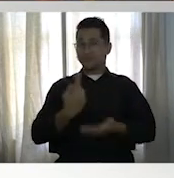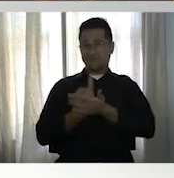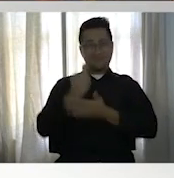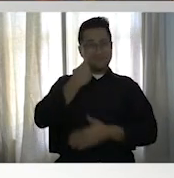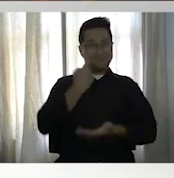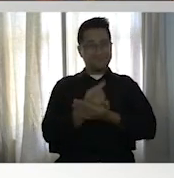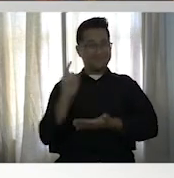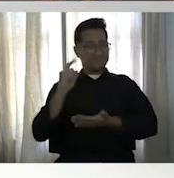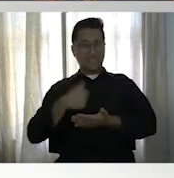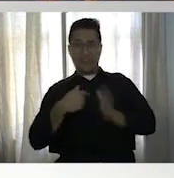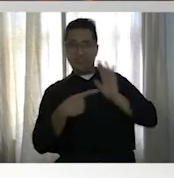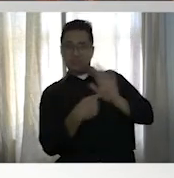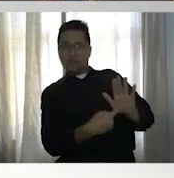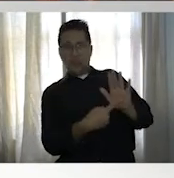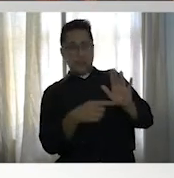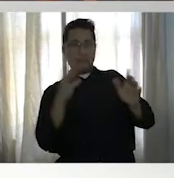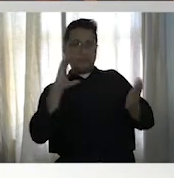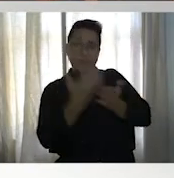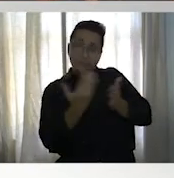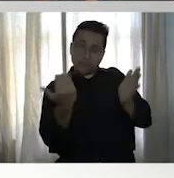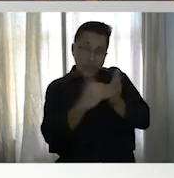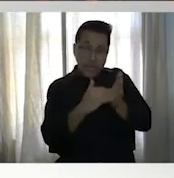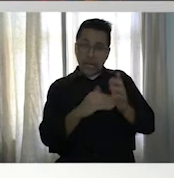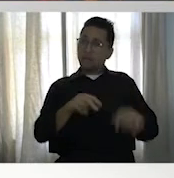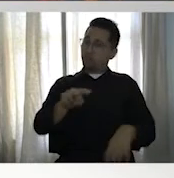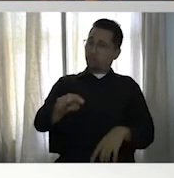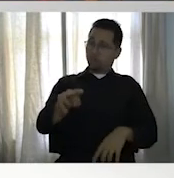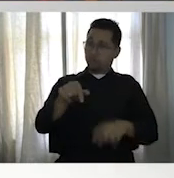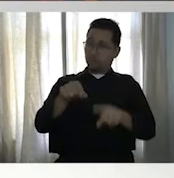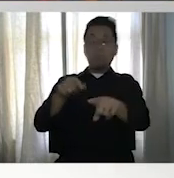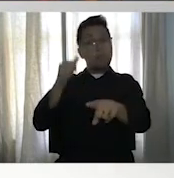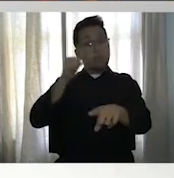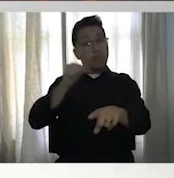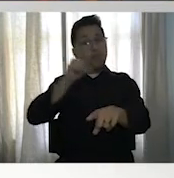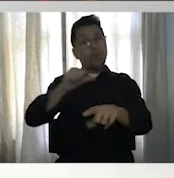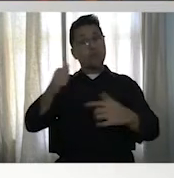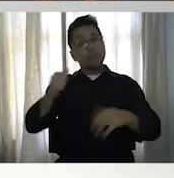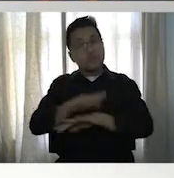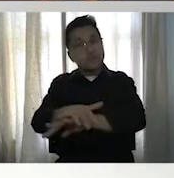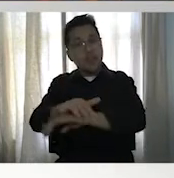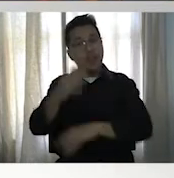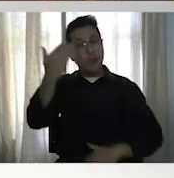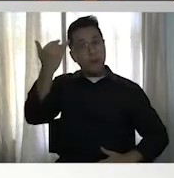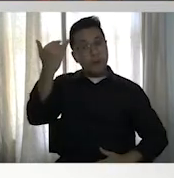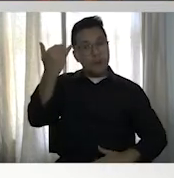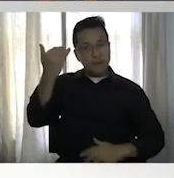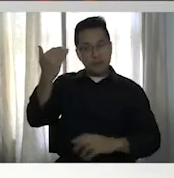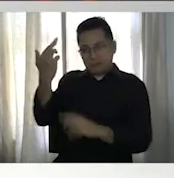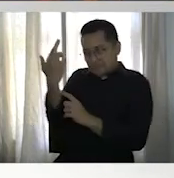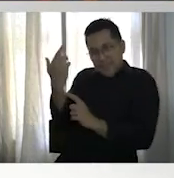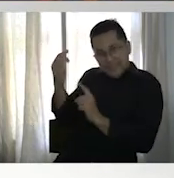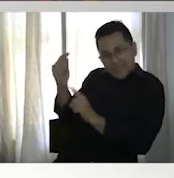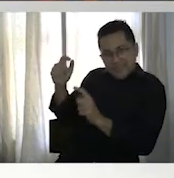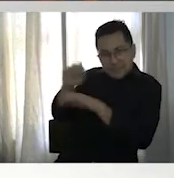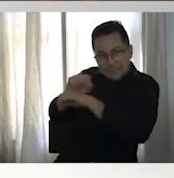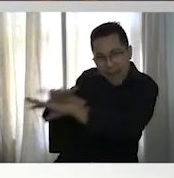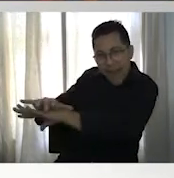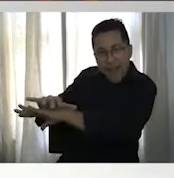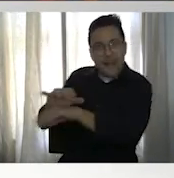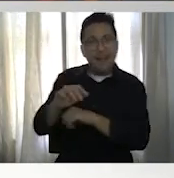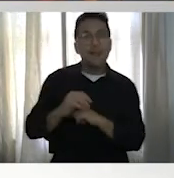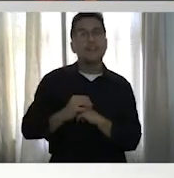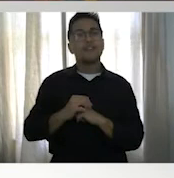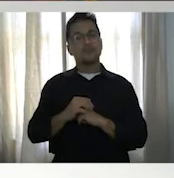She hadn't seen it since that very first time, and she said the girl is scared because of the spider. So we know we were working